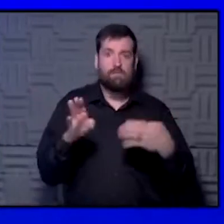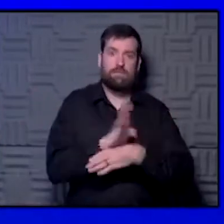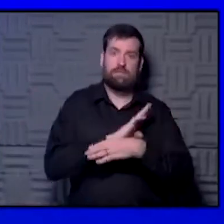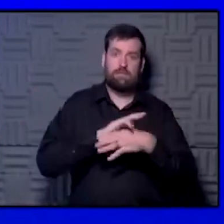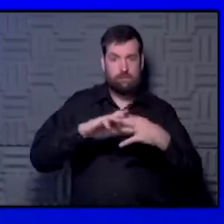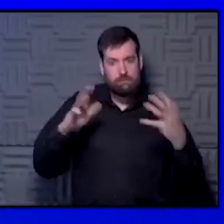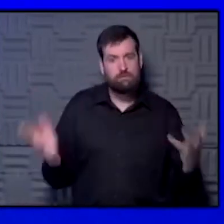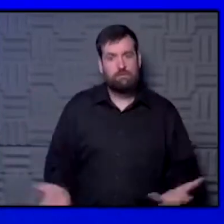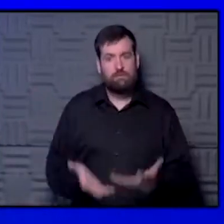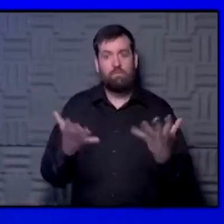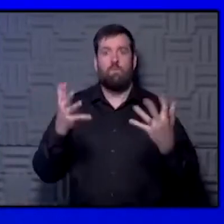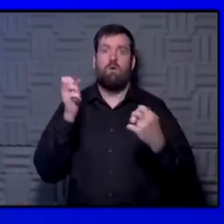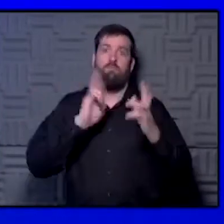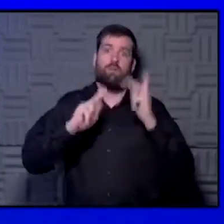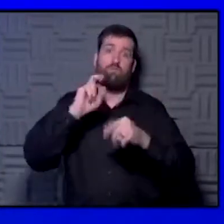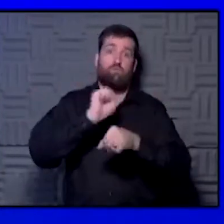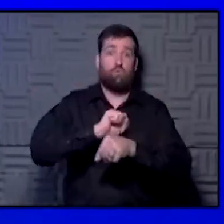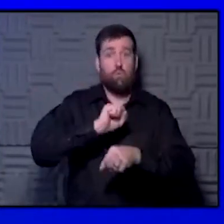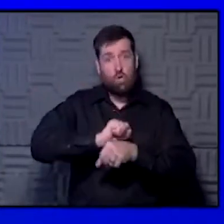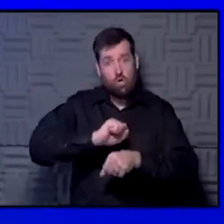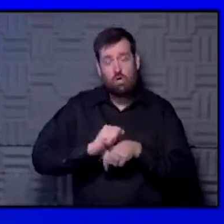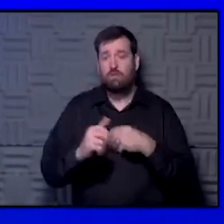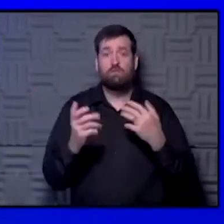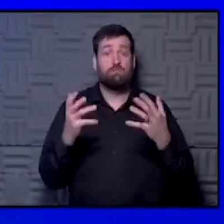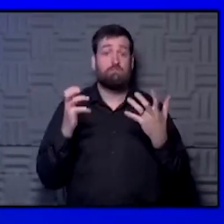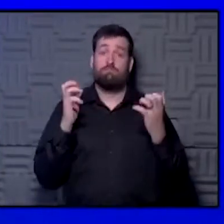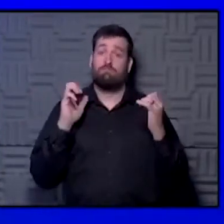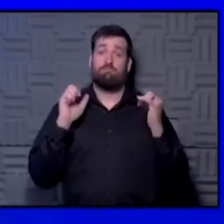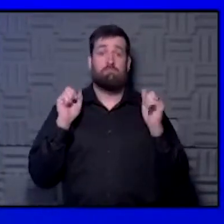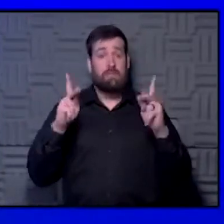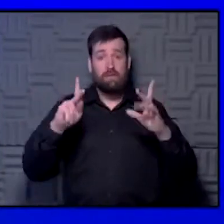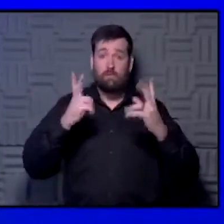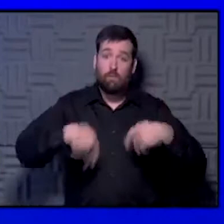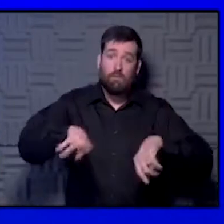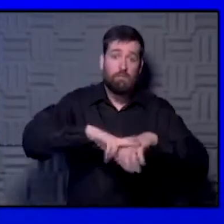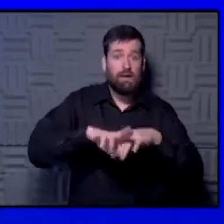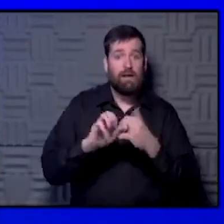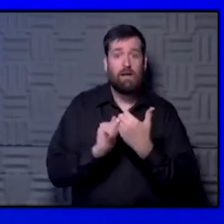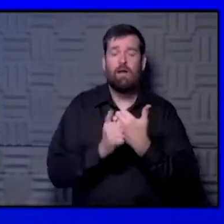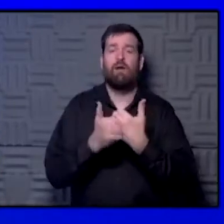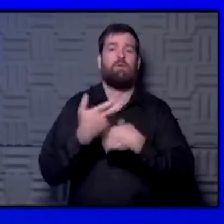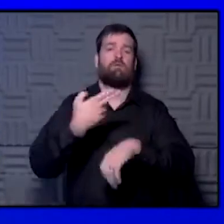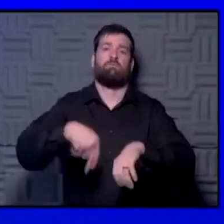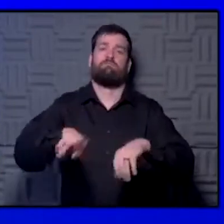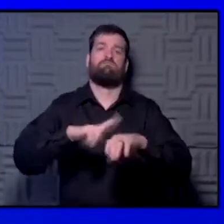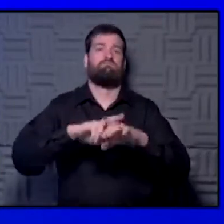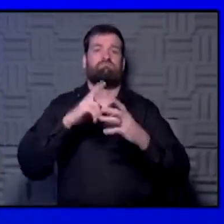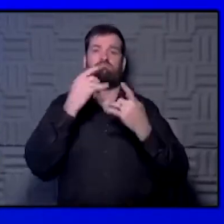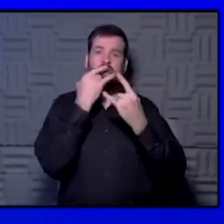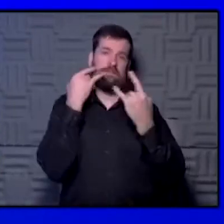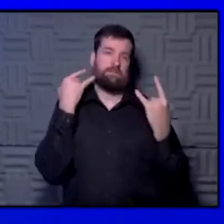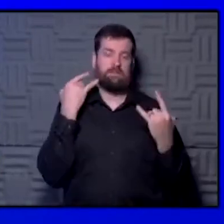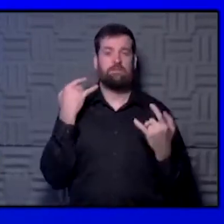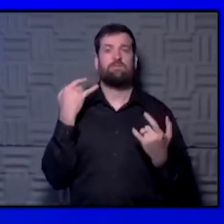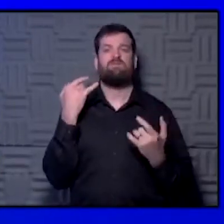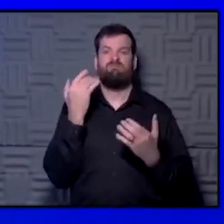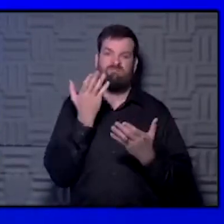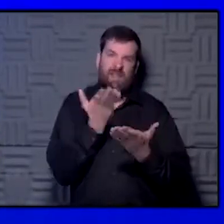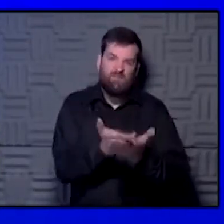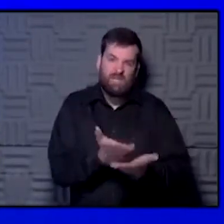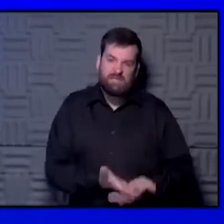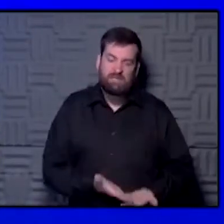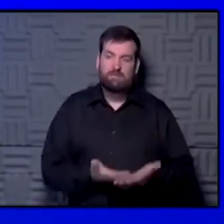to be able to work. And the way to get back to doing that is by having the masking. We know that there is very good evidence for spread